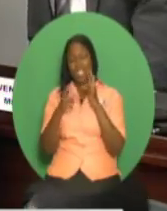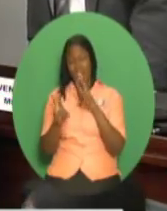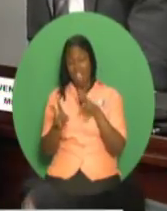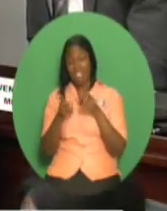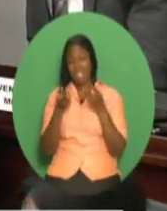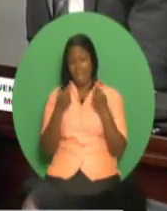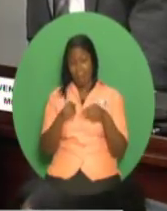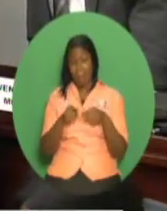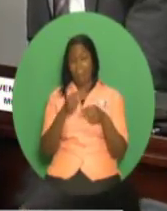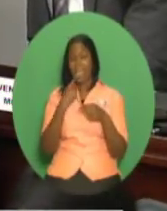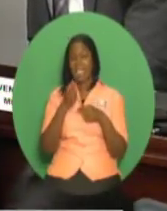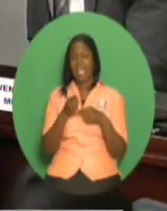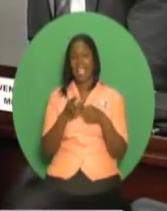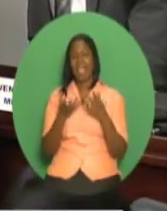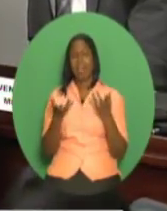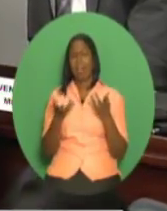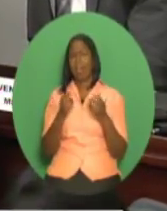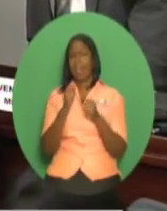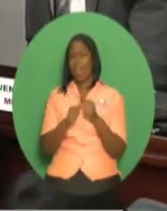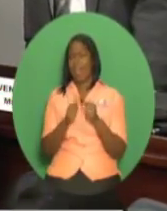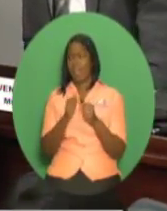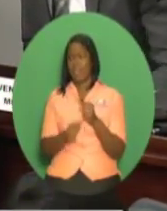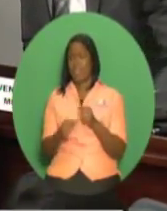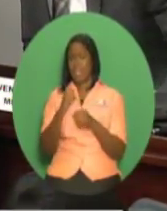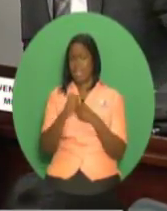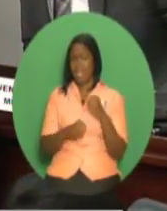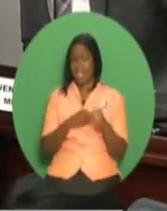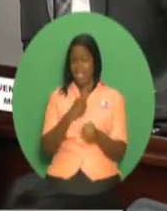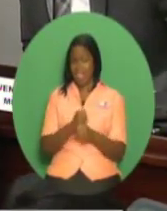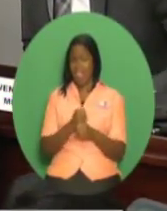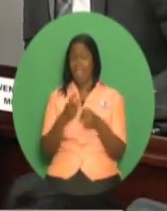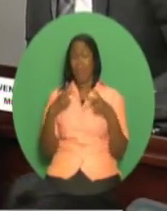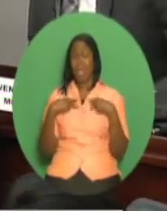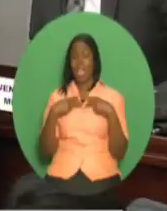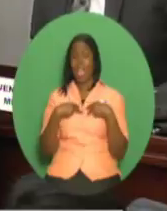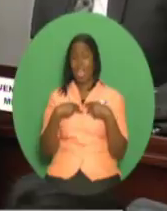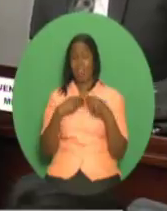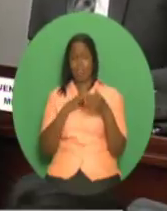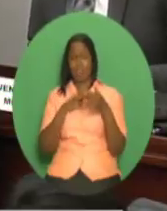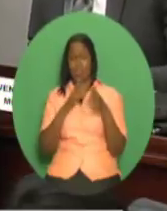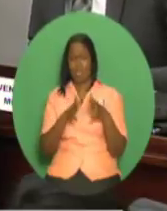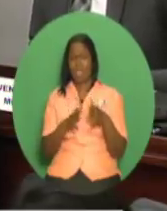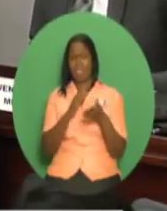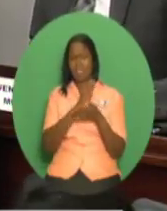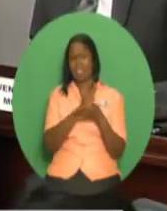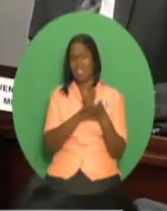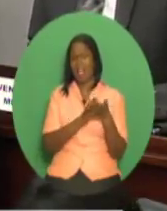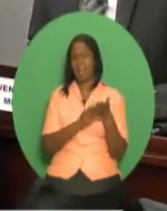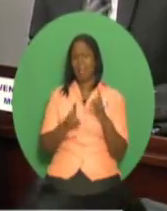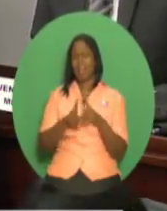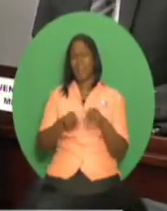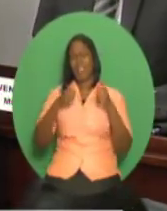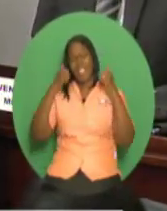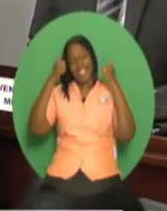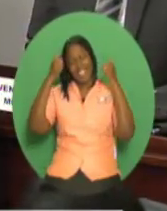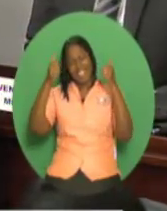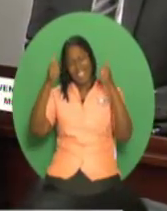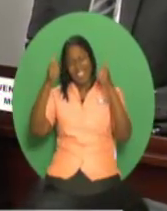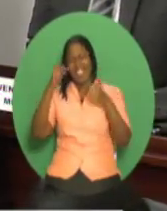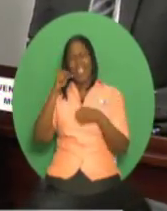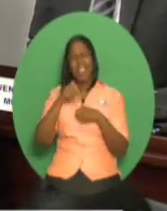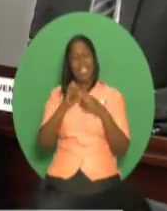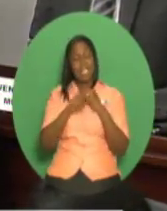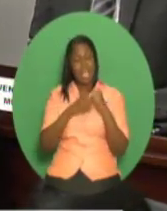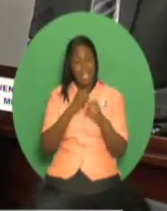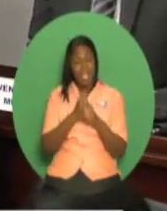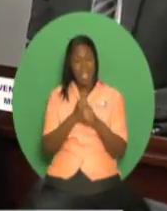Every year, we find that our students, some of them do well, and in fact, this year, we